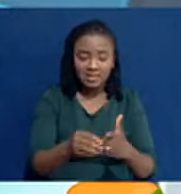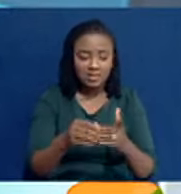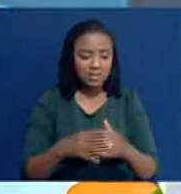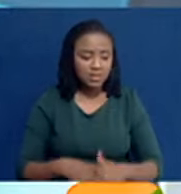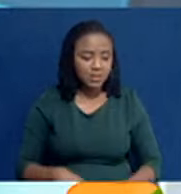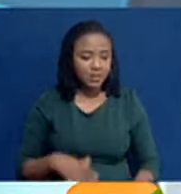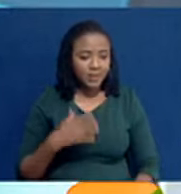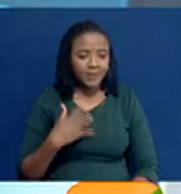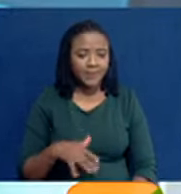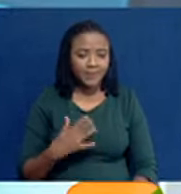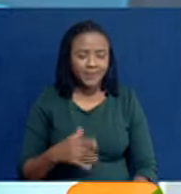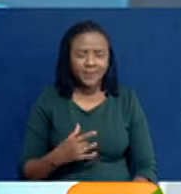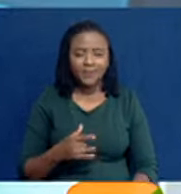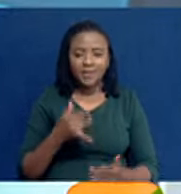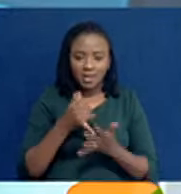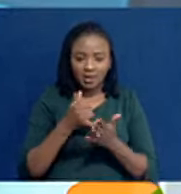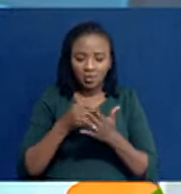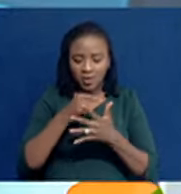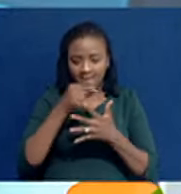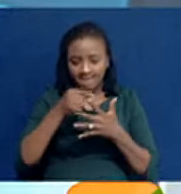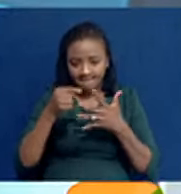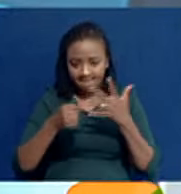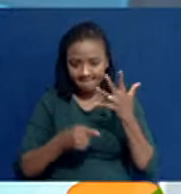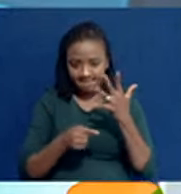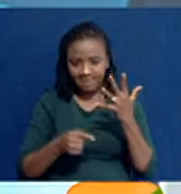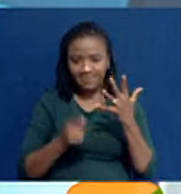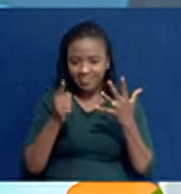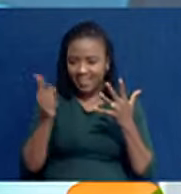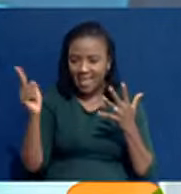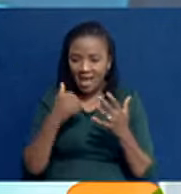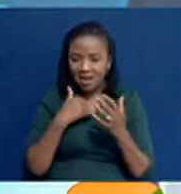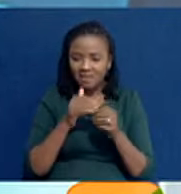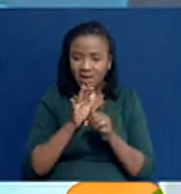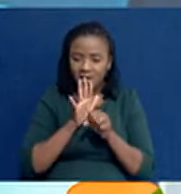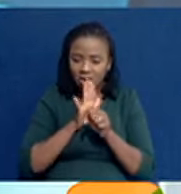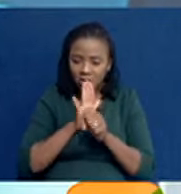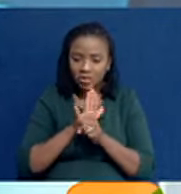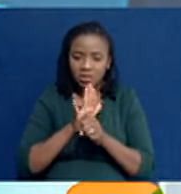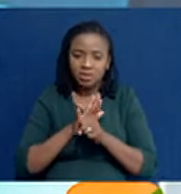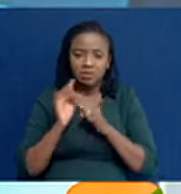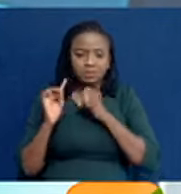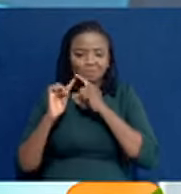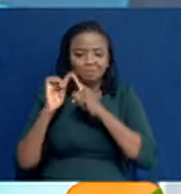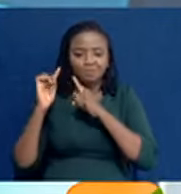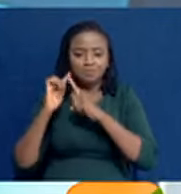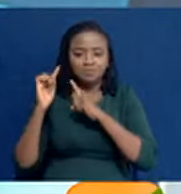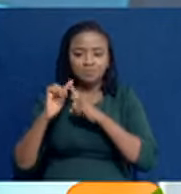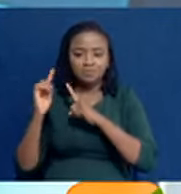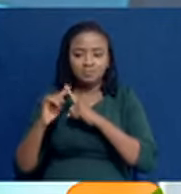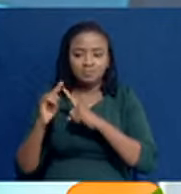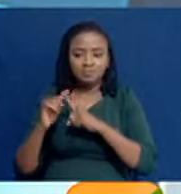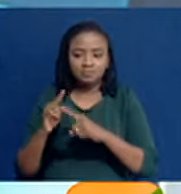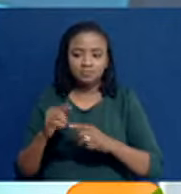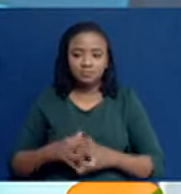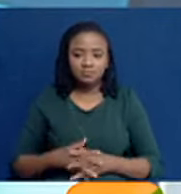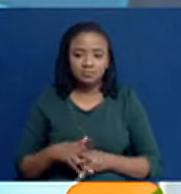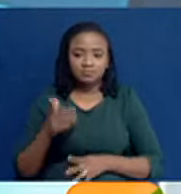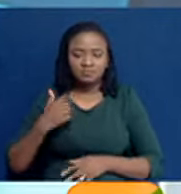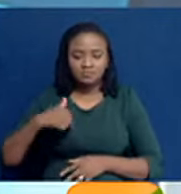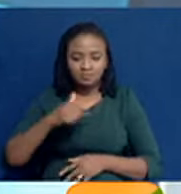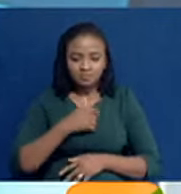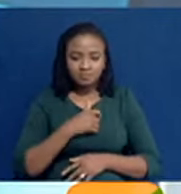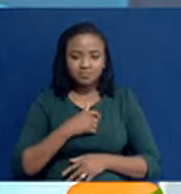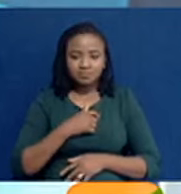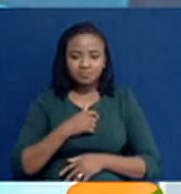which included in there, they have a lot of experience. We came from very far. Phoebe